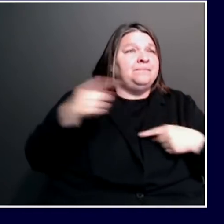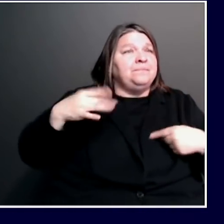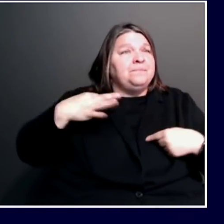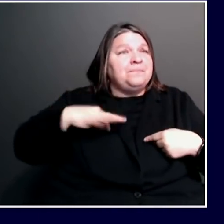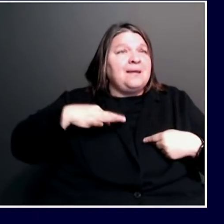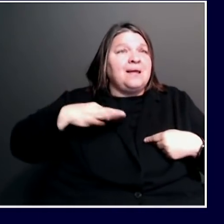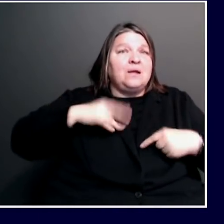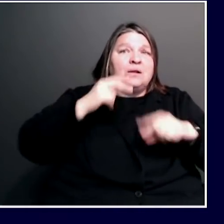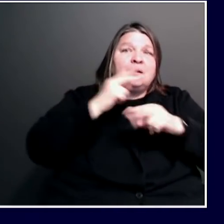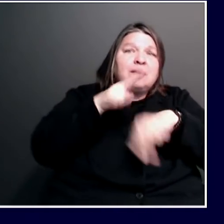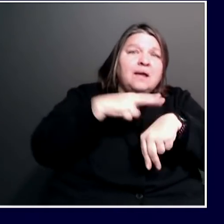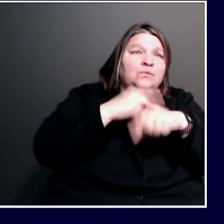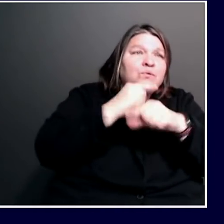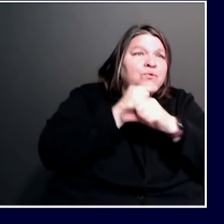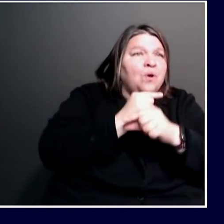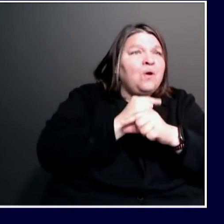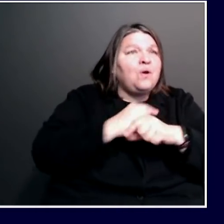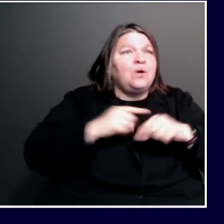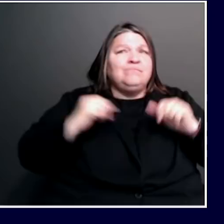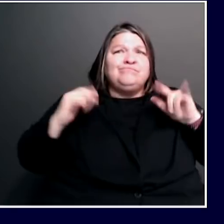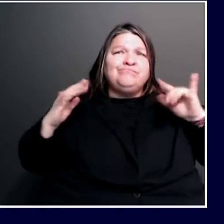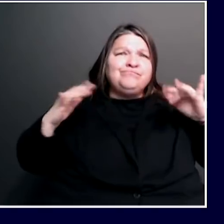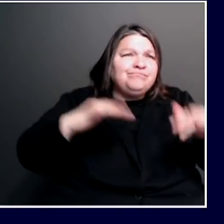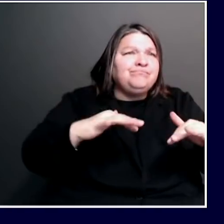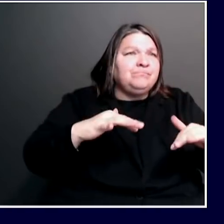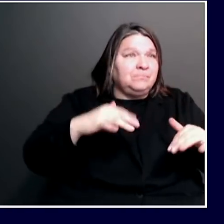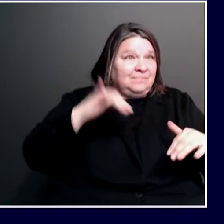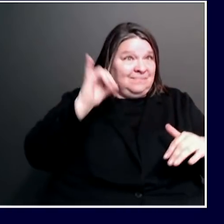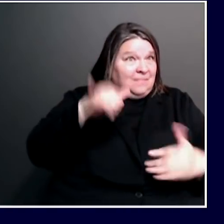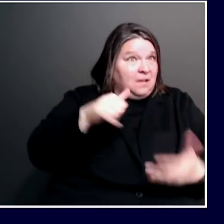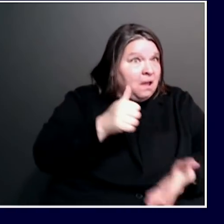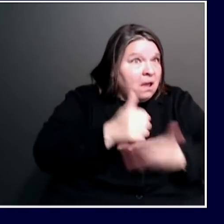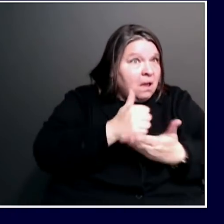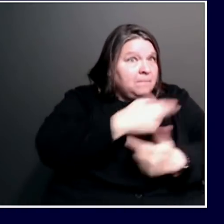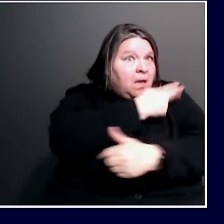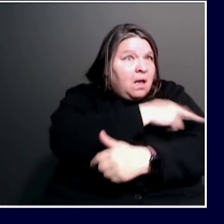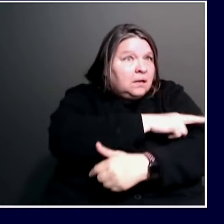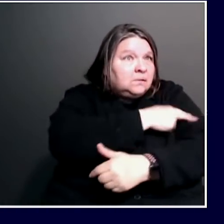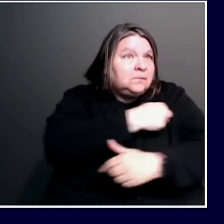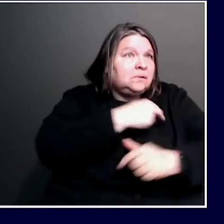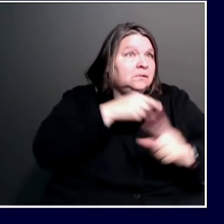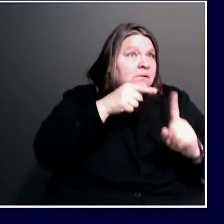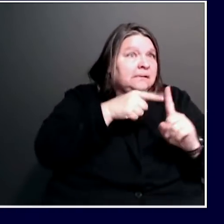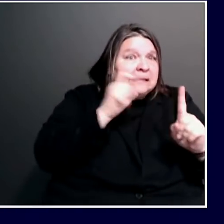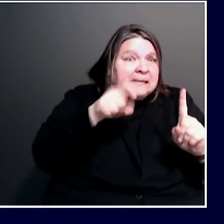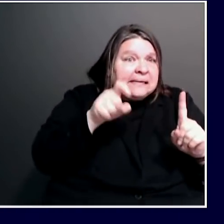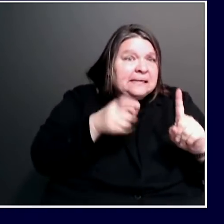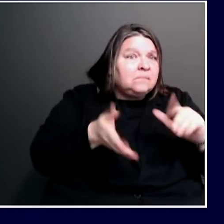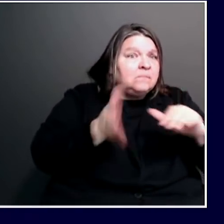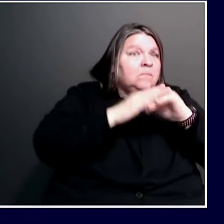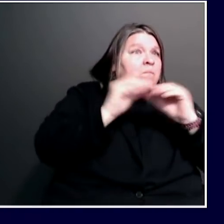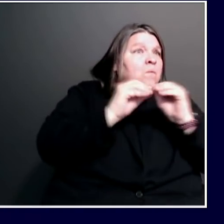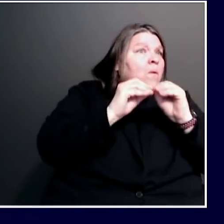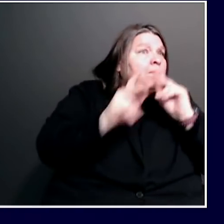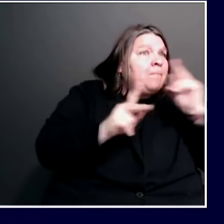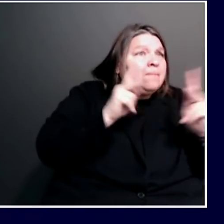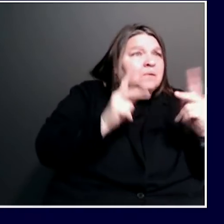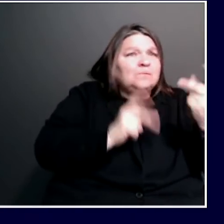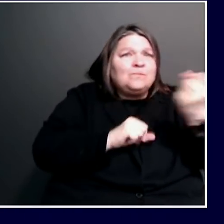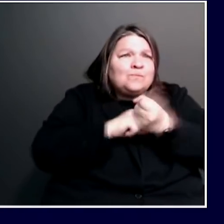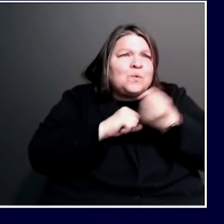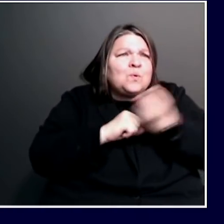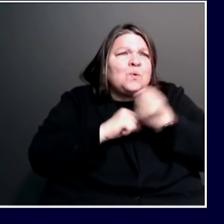facilities how that's benefiting them and what else they need? Do they still just need more bodies? Is it more supplies? Can you